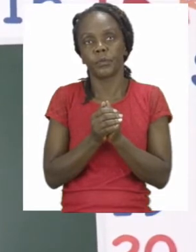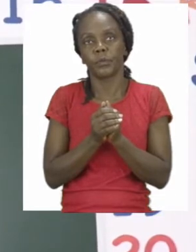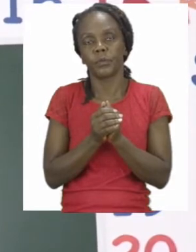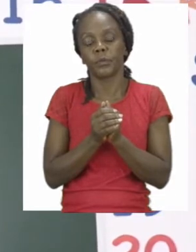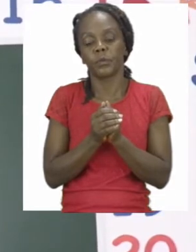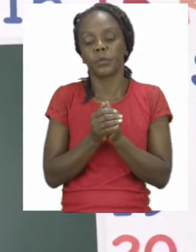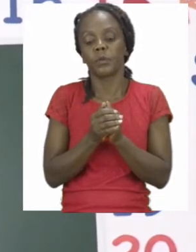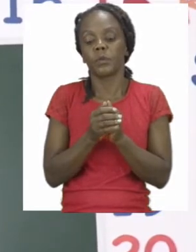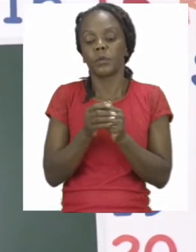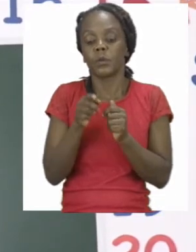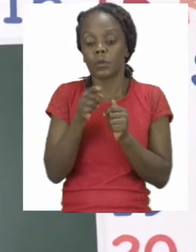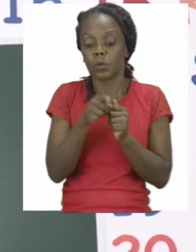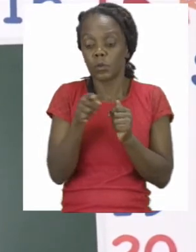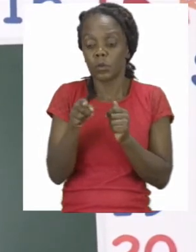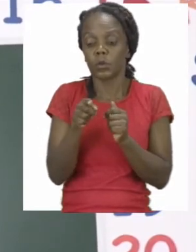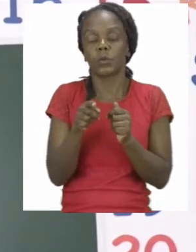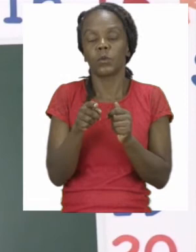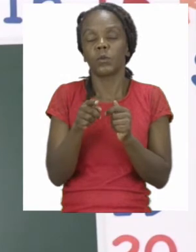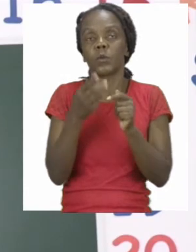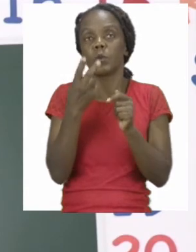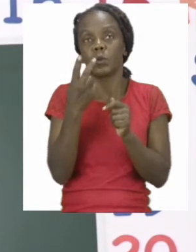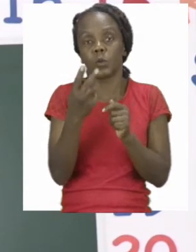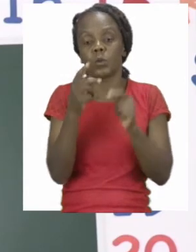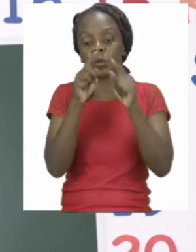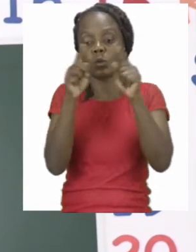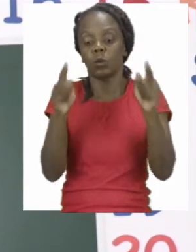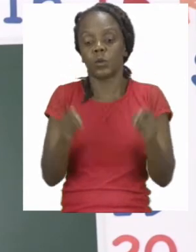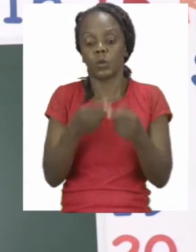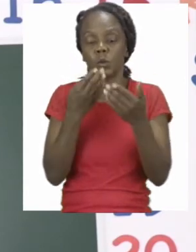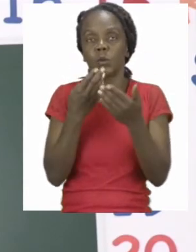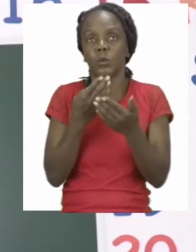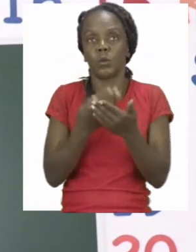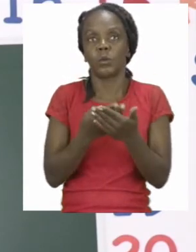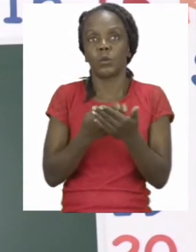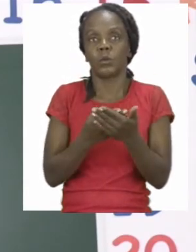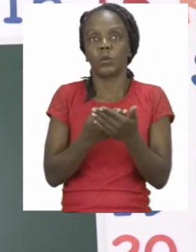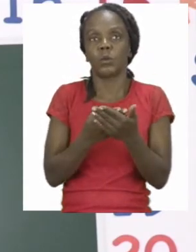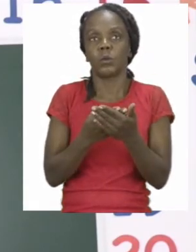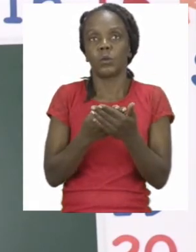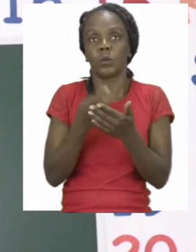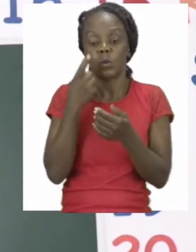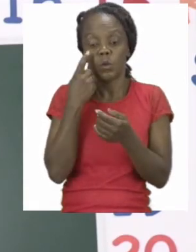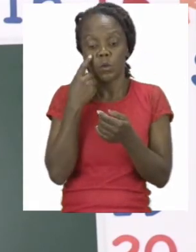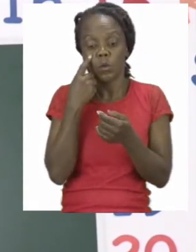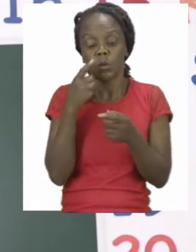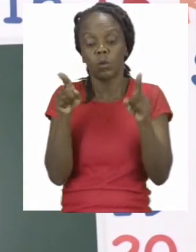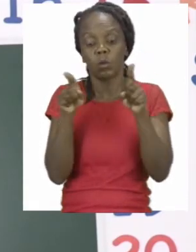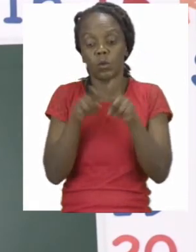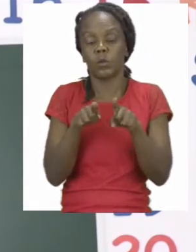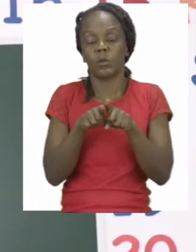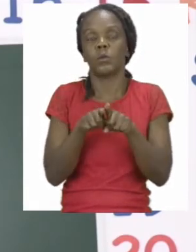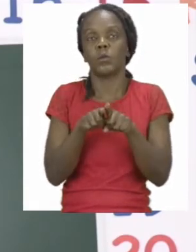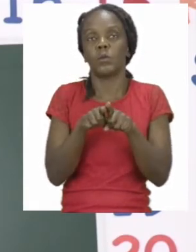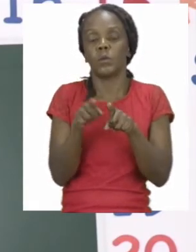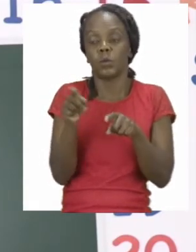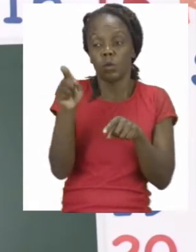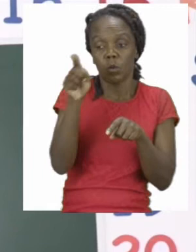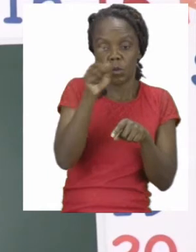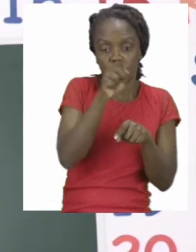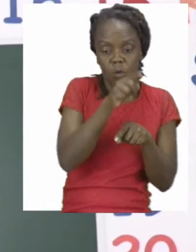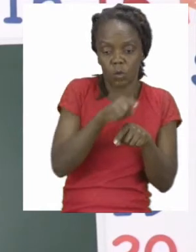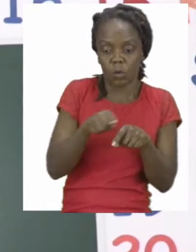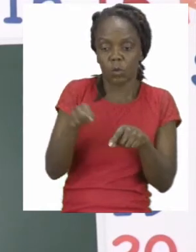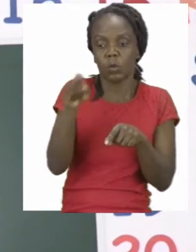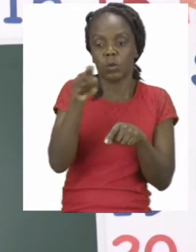look similar or the same. When you are circling, you're going to start from a point